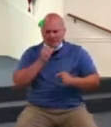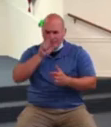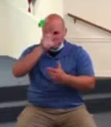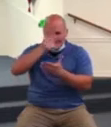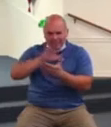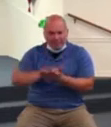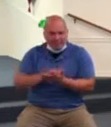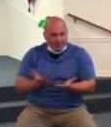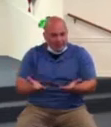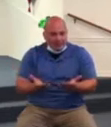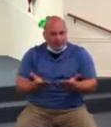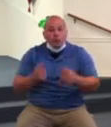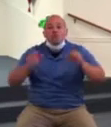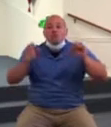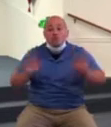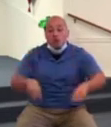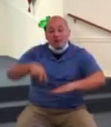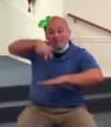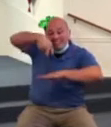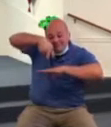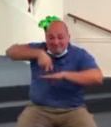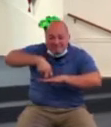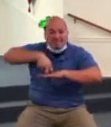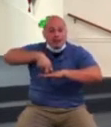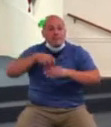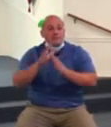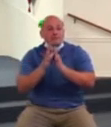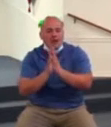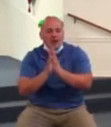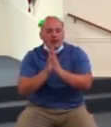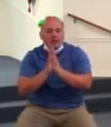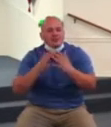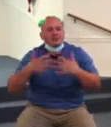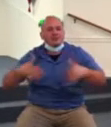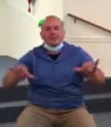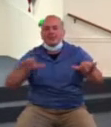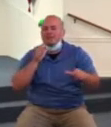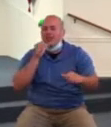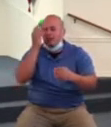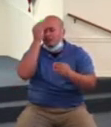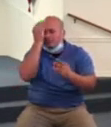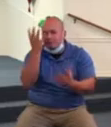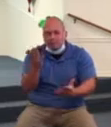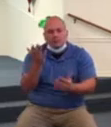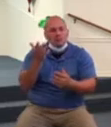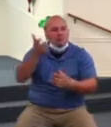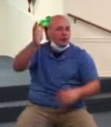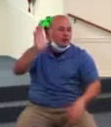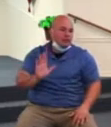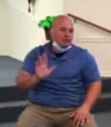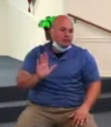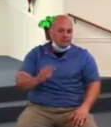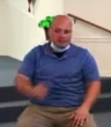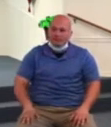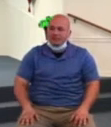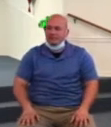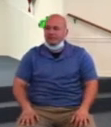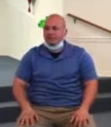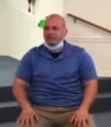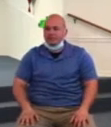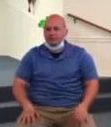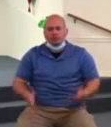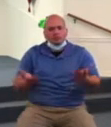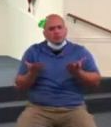and pray and still not submit to the will of God. What does